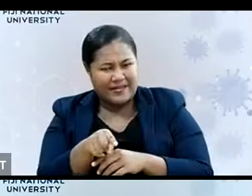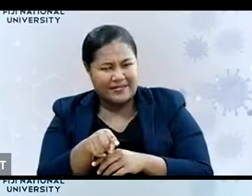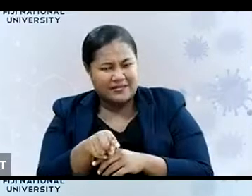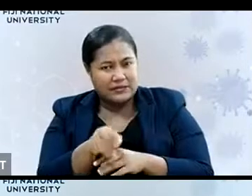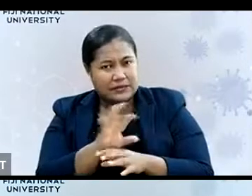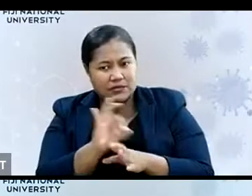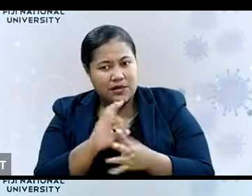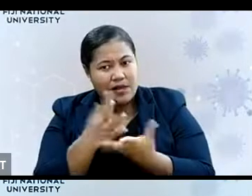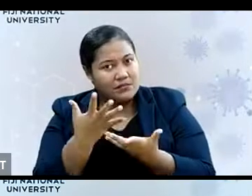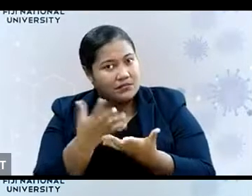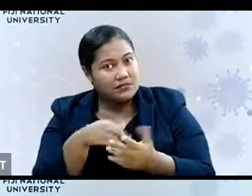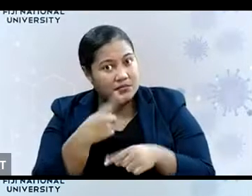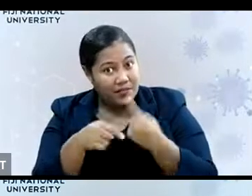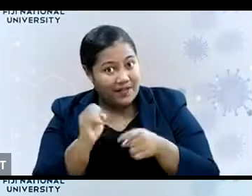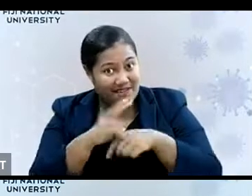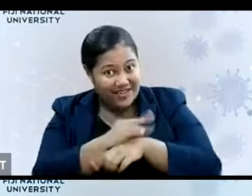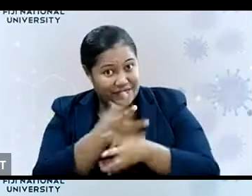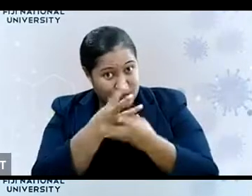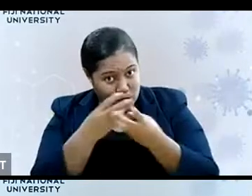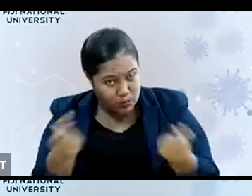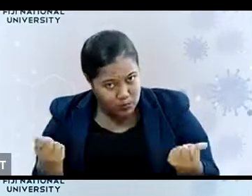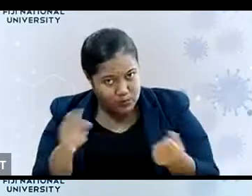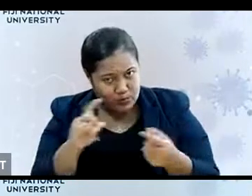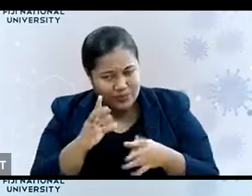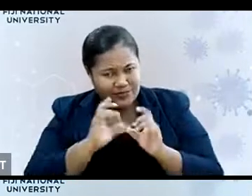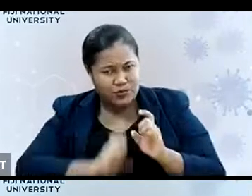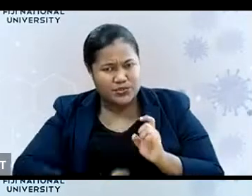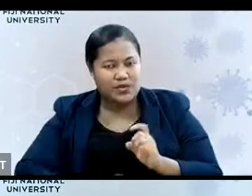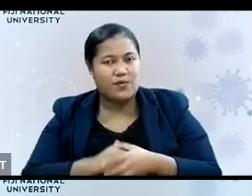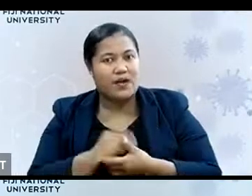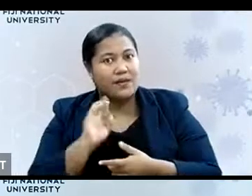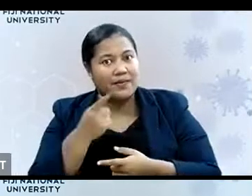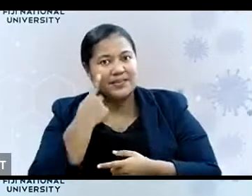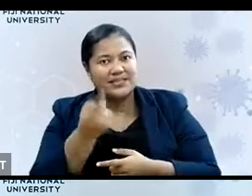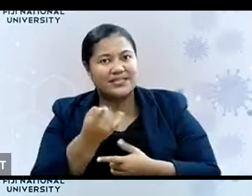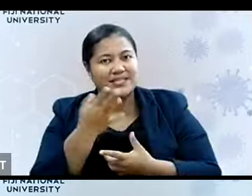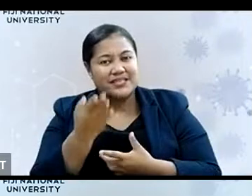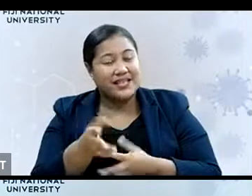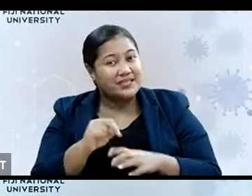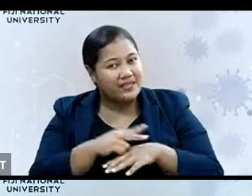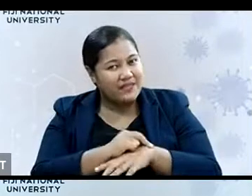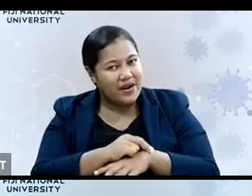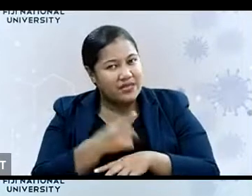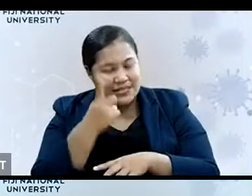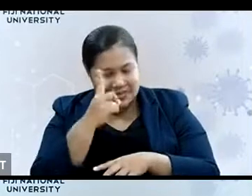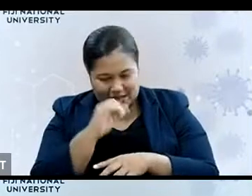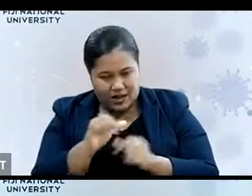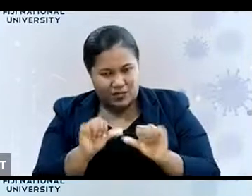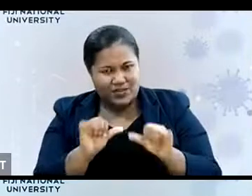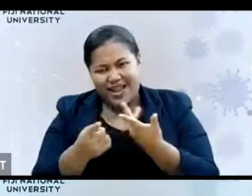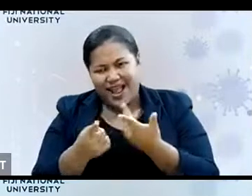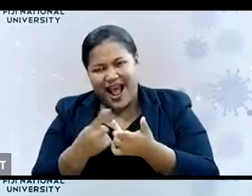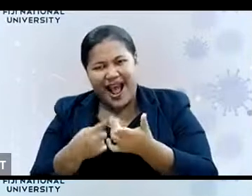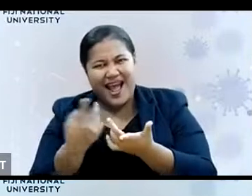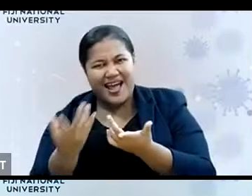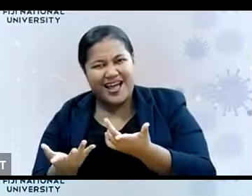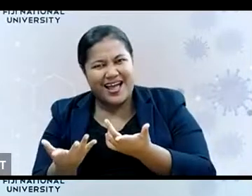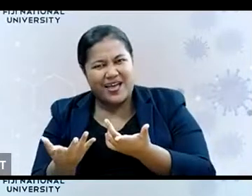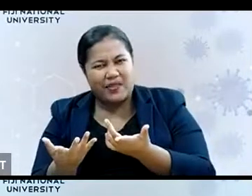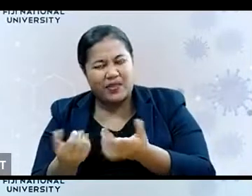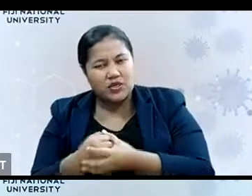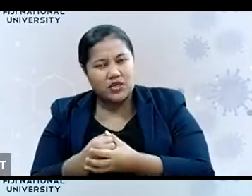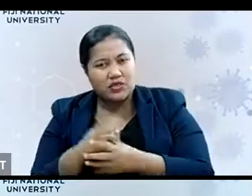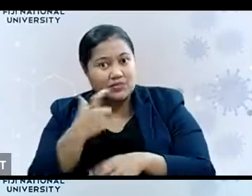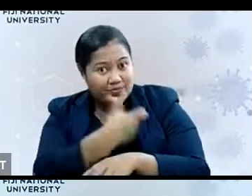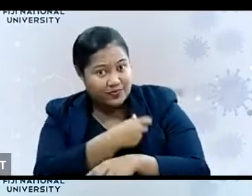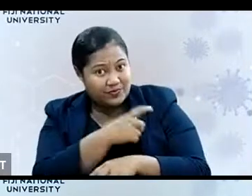virus, that the vaccine you receive for the original virus is still protecting you against severe disease. It might not be protecting you against getting